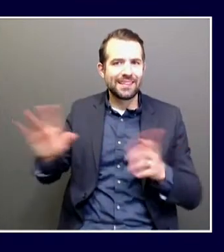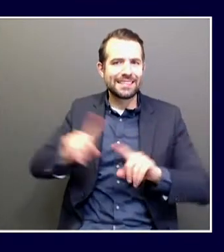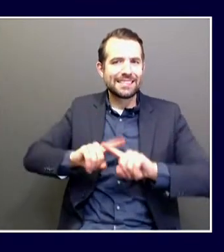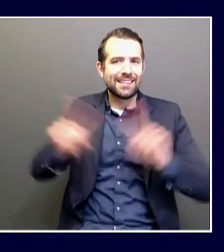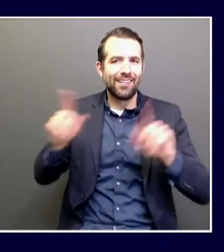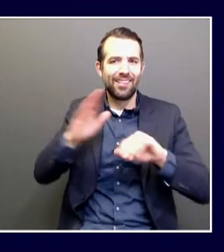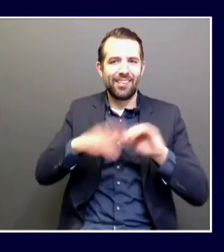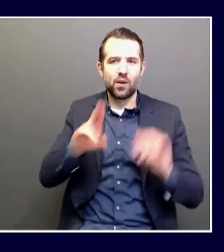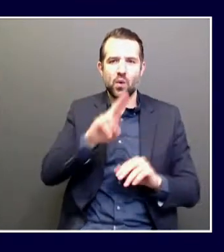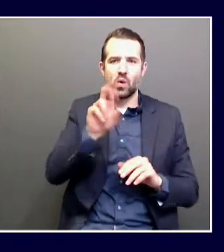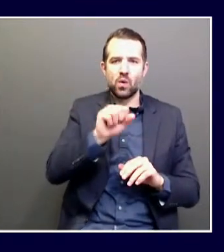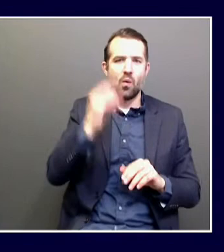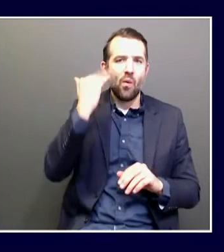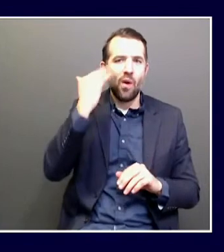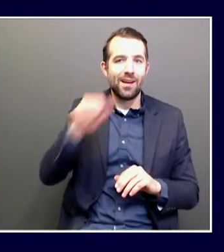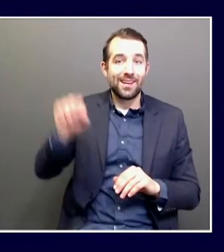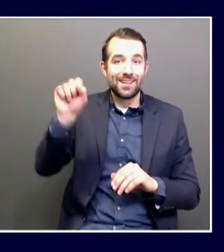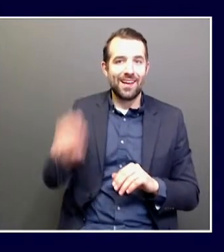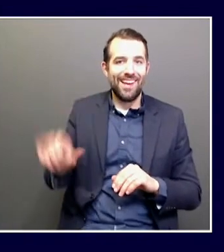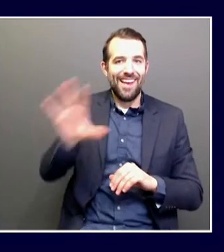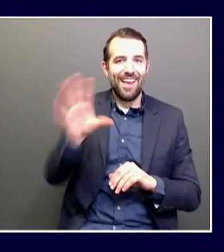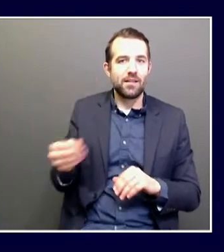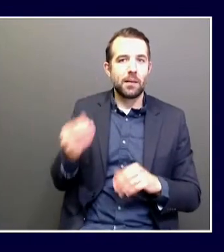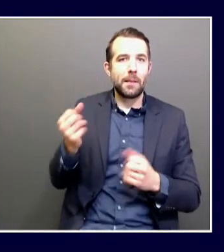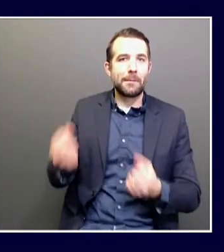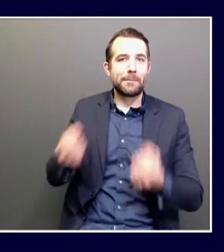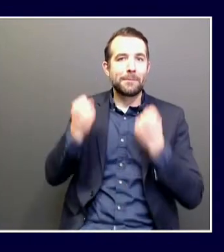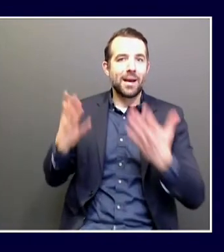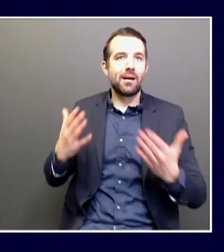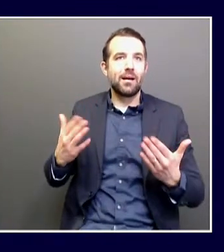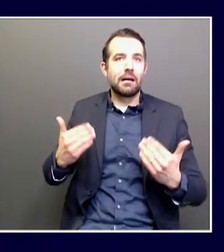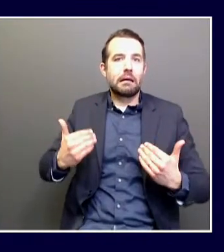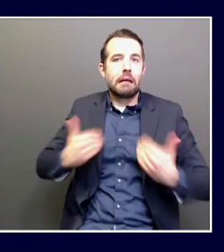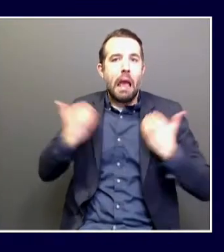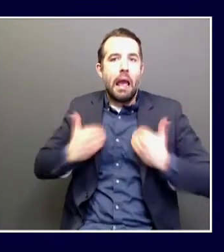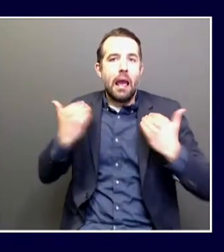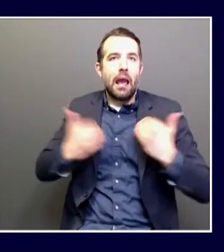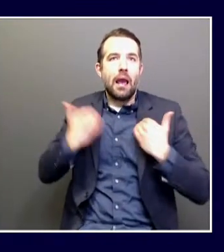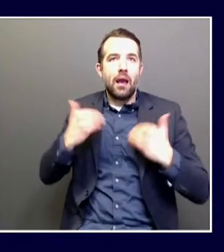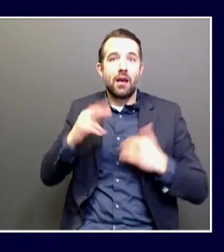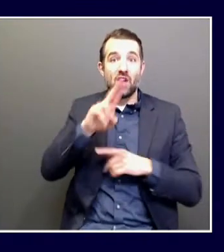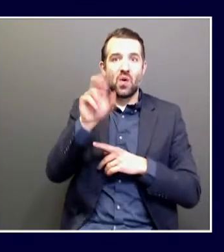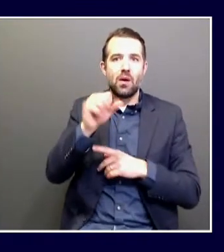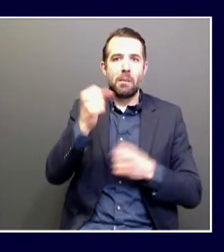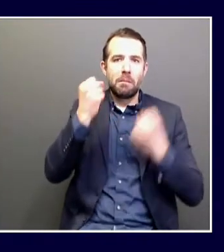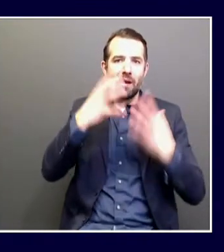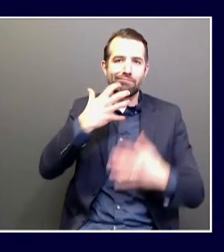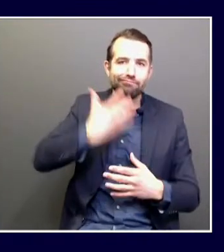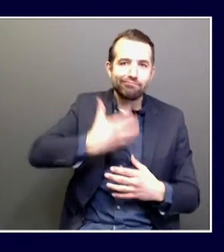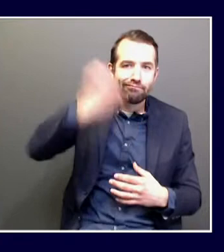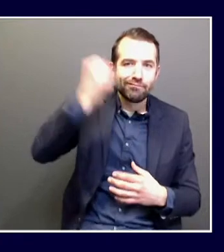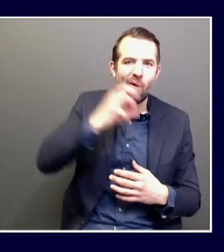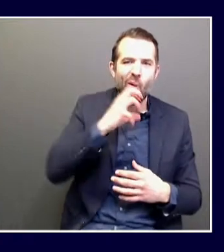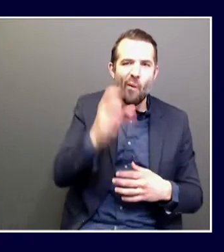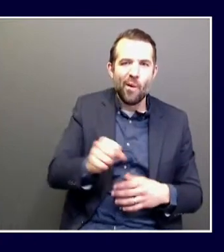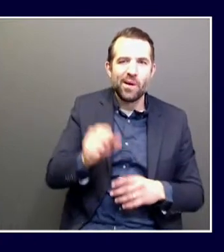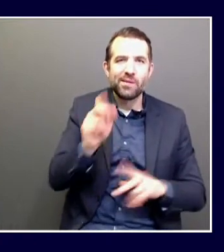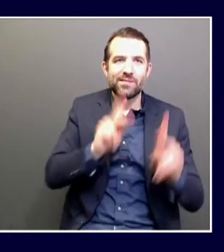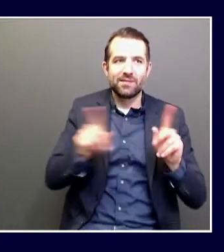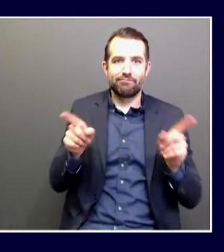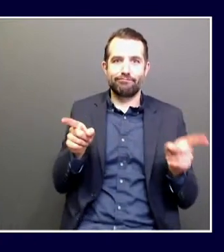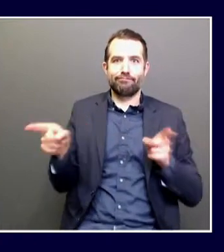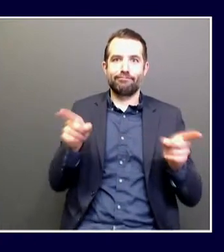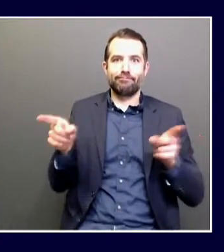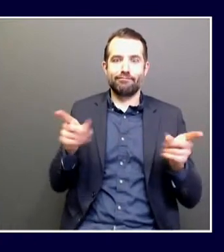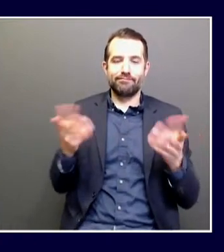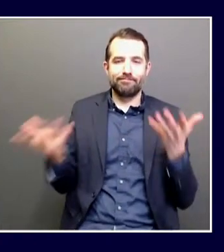tell. Obviously, I hope that we go in that direction. I want us to go in that direction, but I'm prepared to be wrong on that. That's